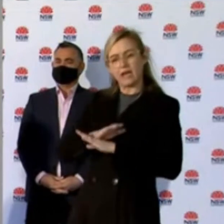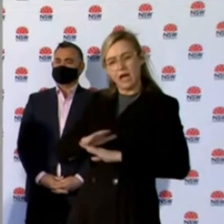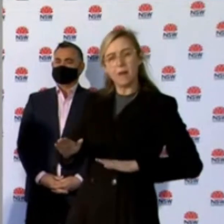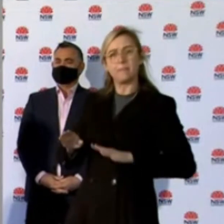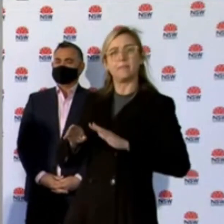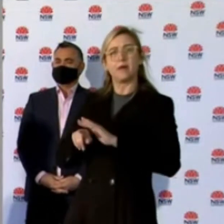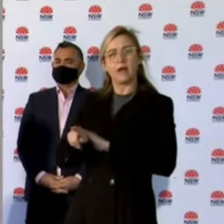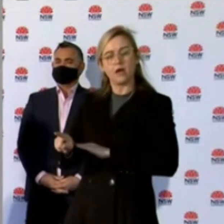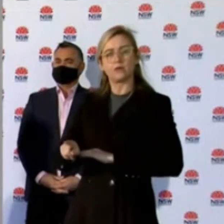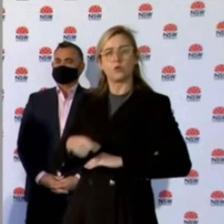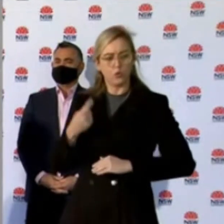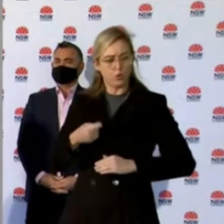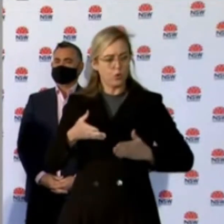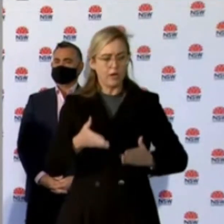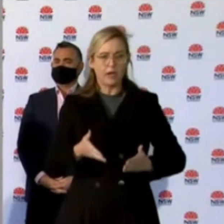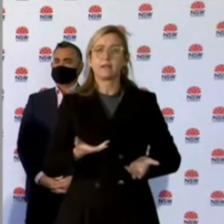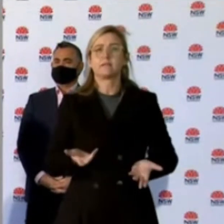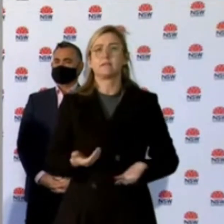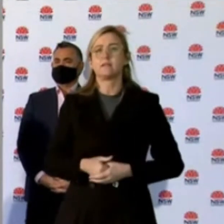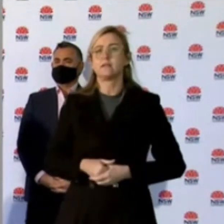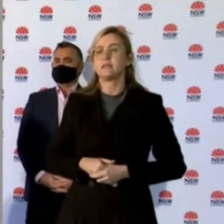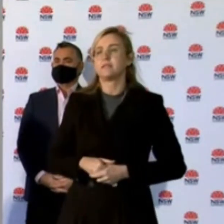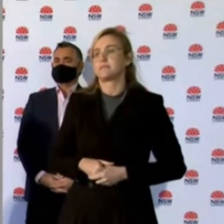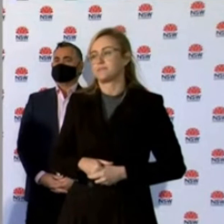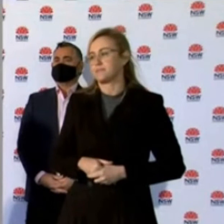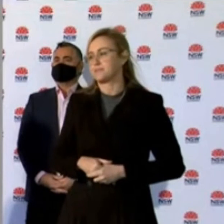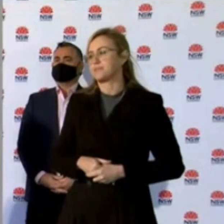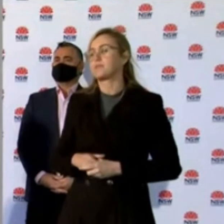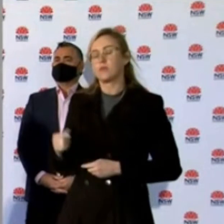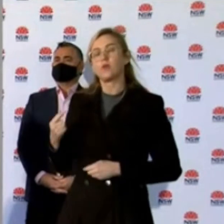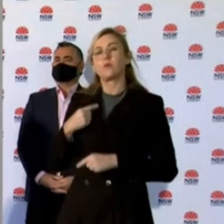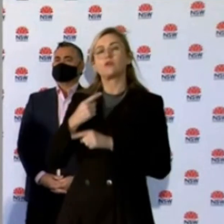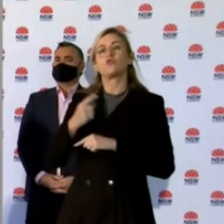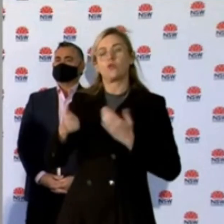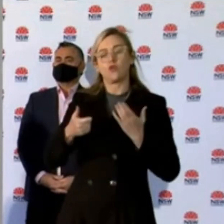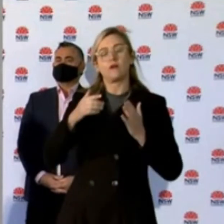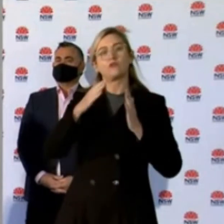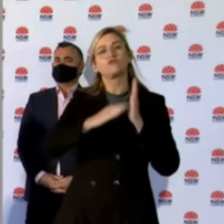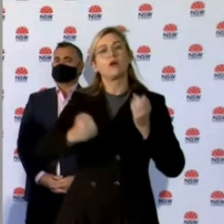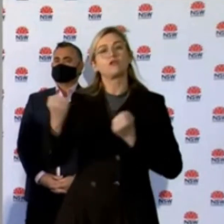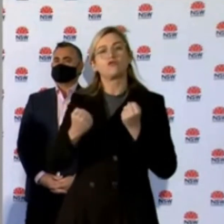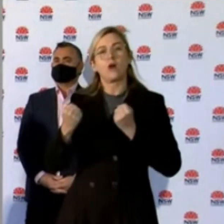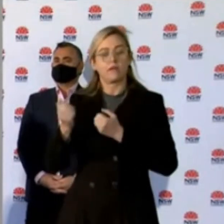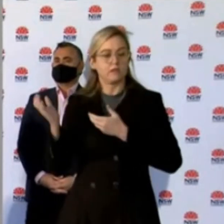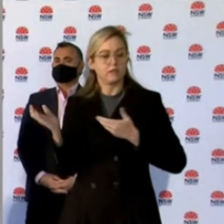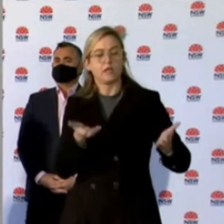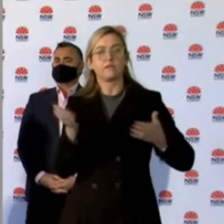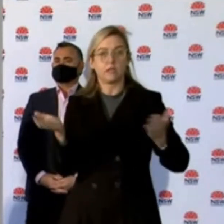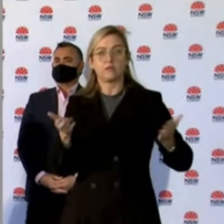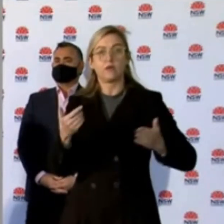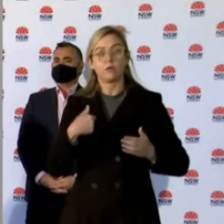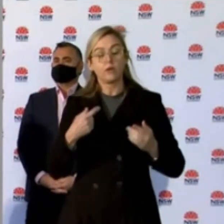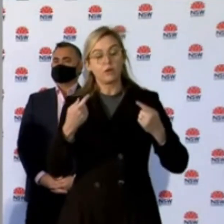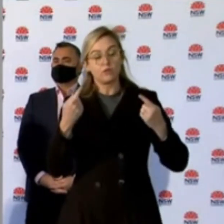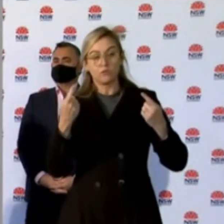consultation with business, community, freight and logistics that we've included the ability for workers to leave that